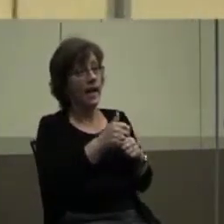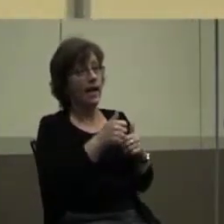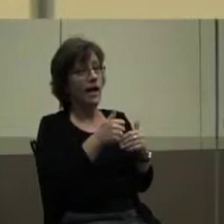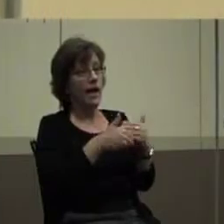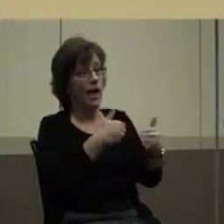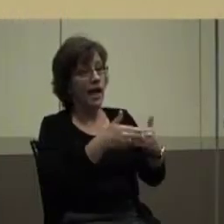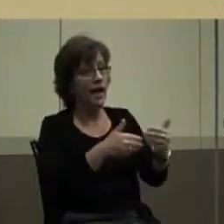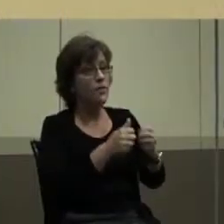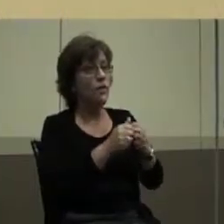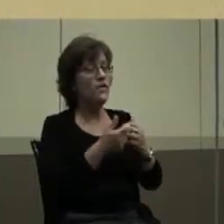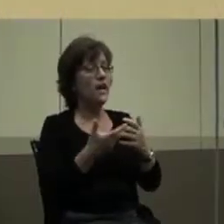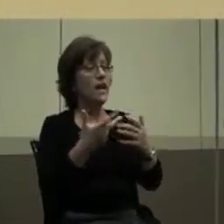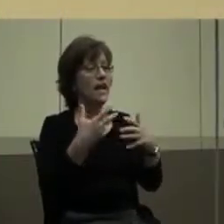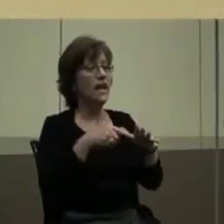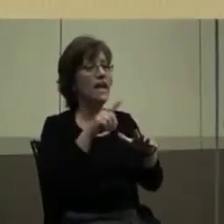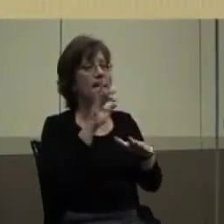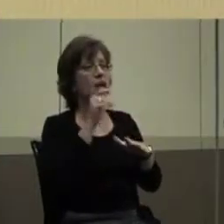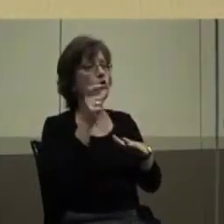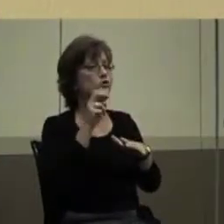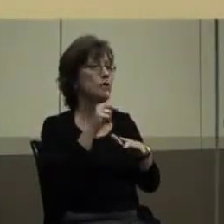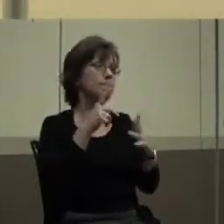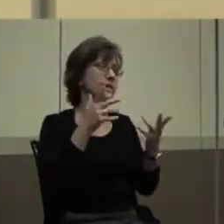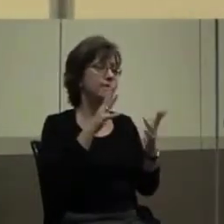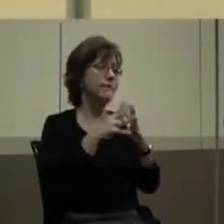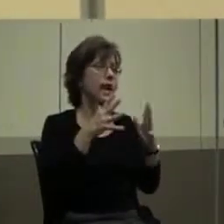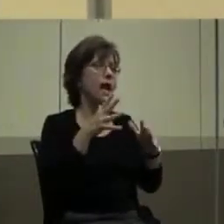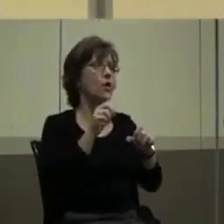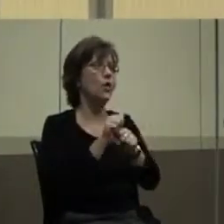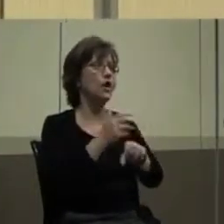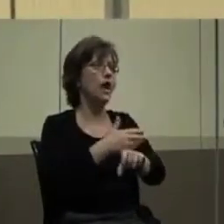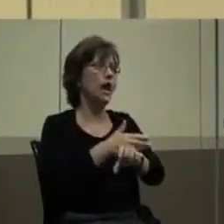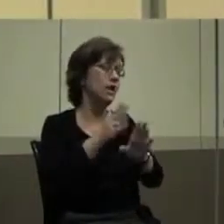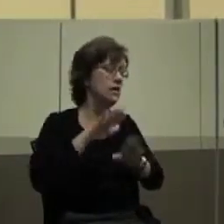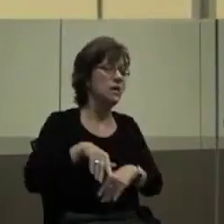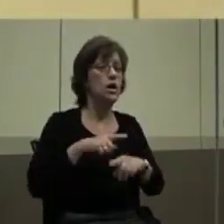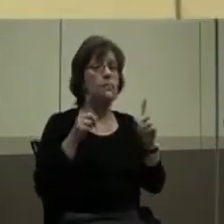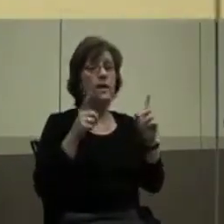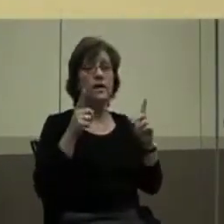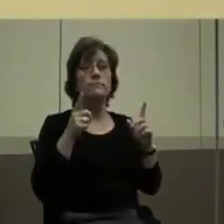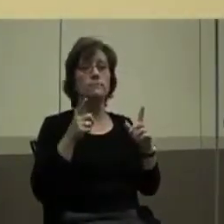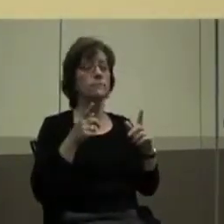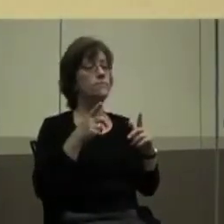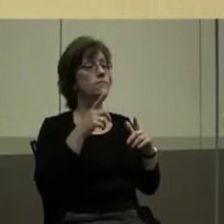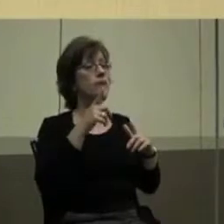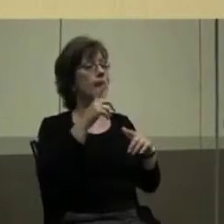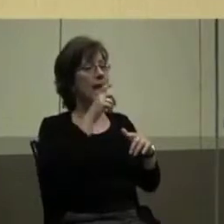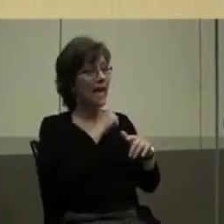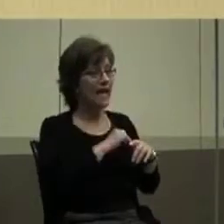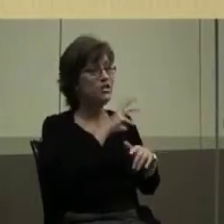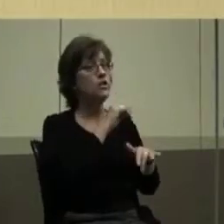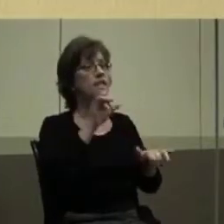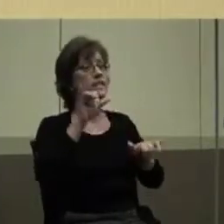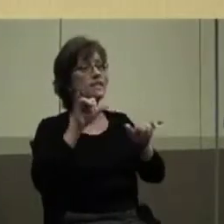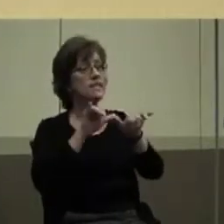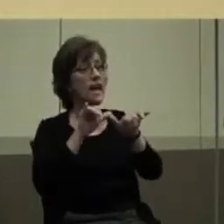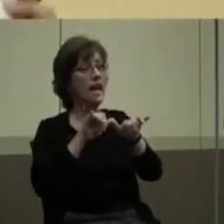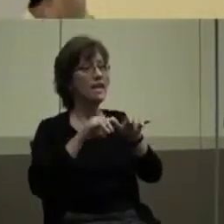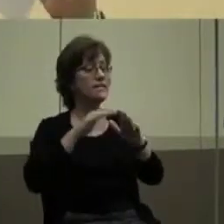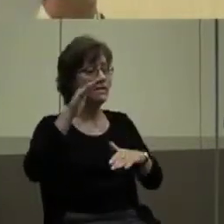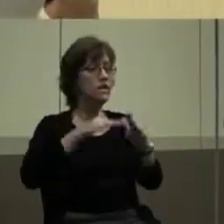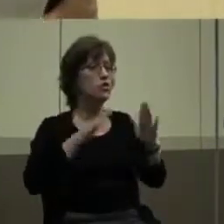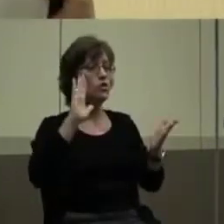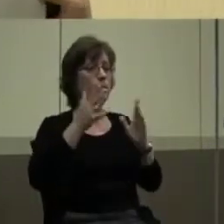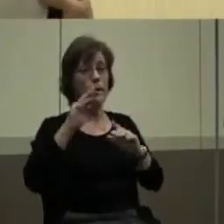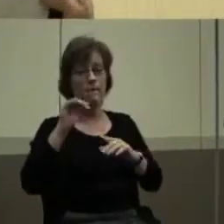to do. They were upper elementary, 6 students, but wide age and size range. You compare Mike to some of the another kid in the room, and there's